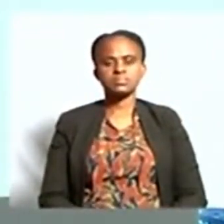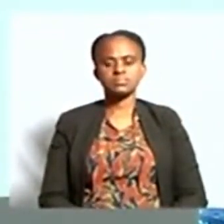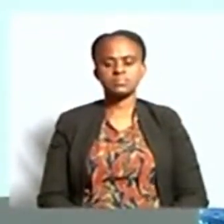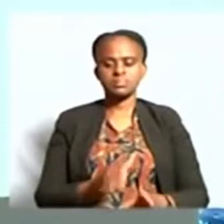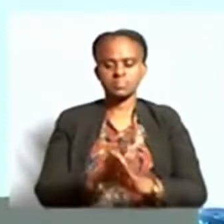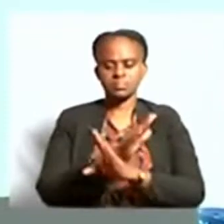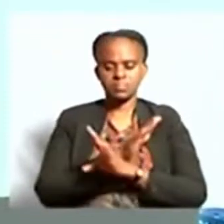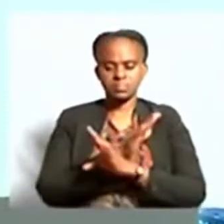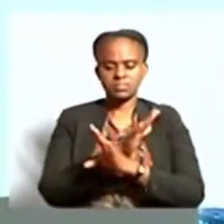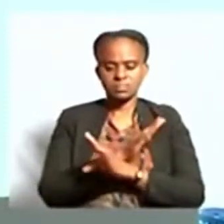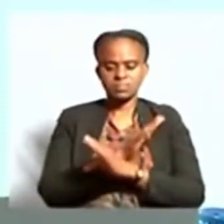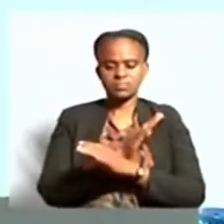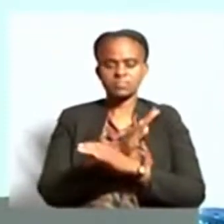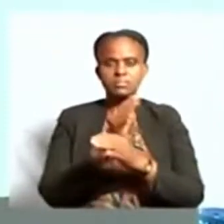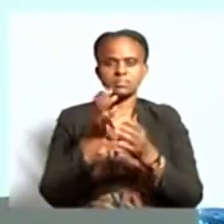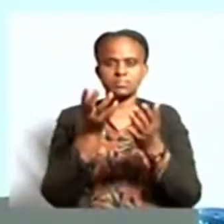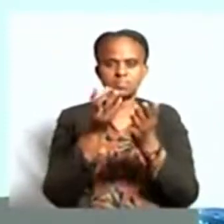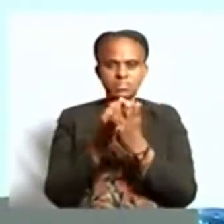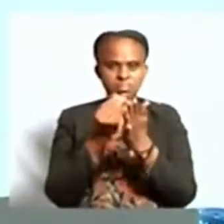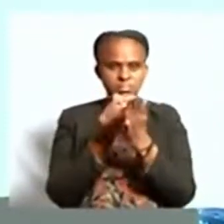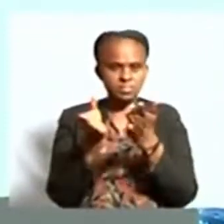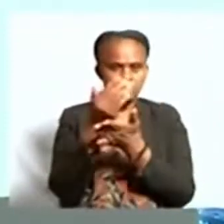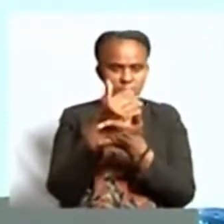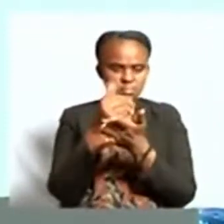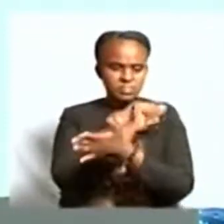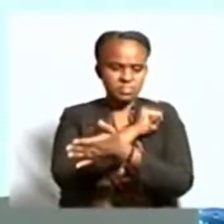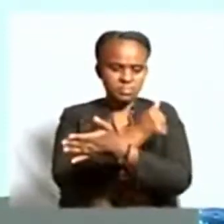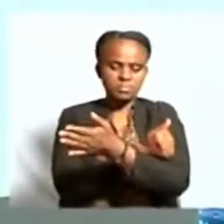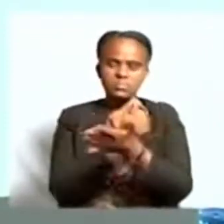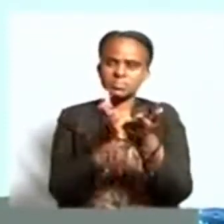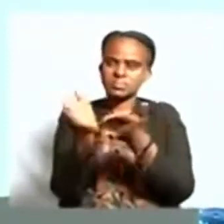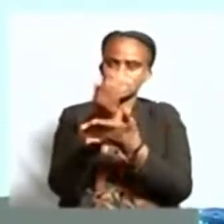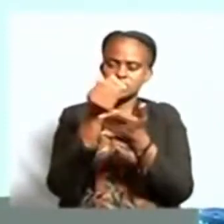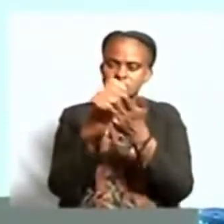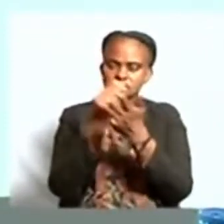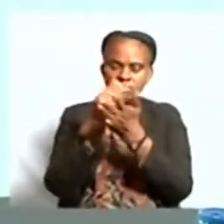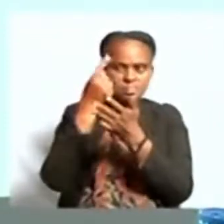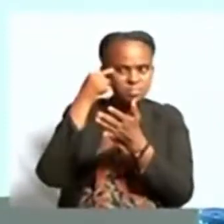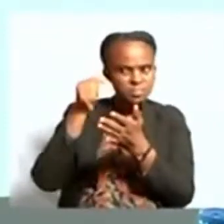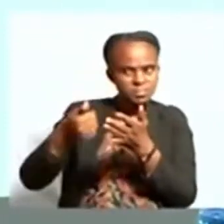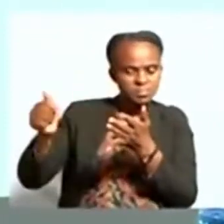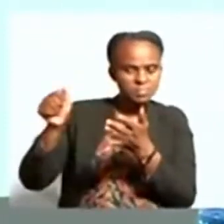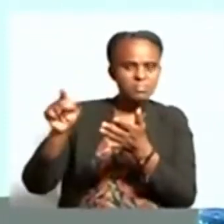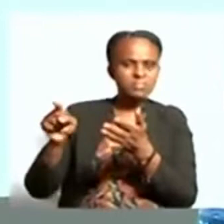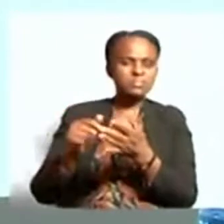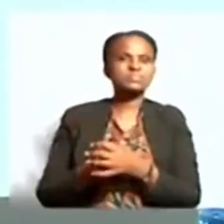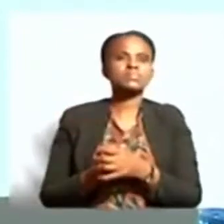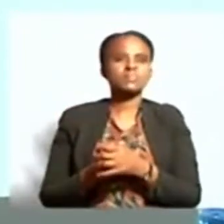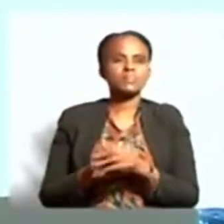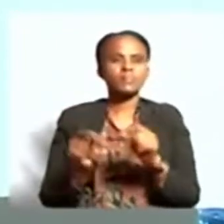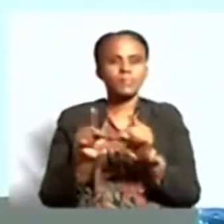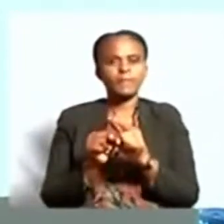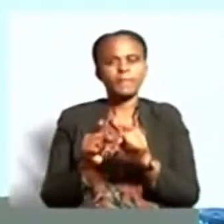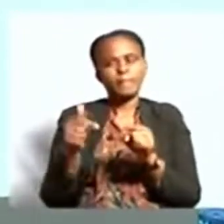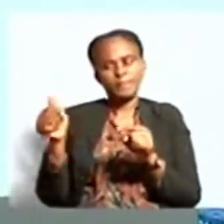Zambia Revenue Authority collect some funds on their behalf, and them too collect